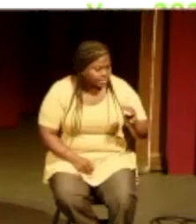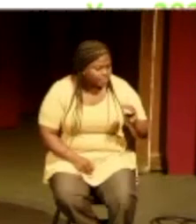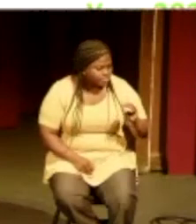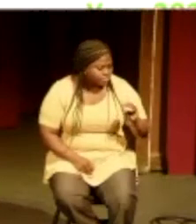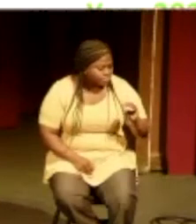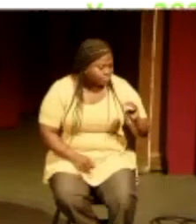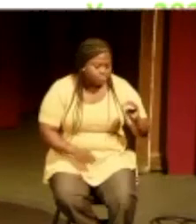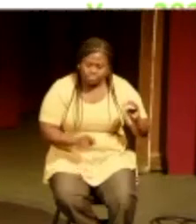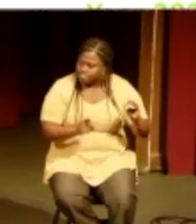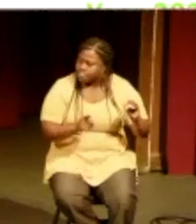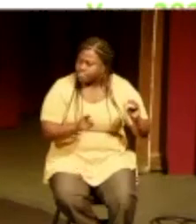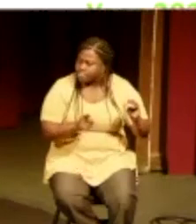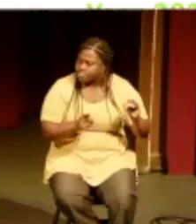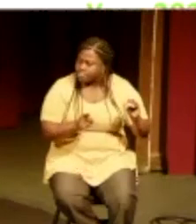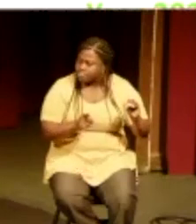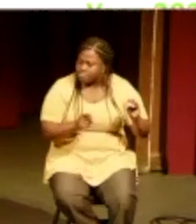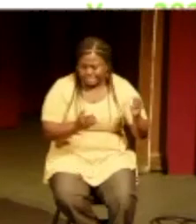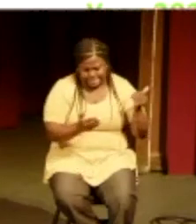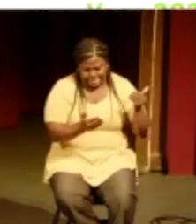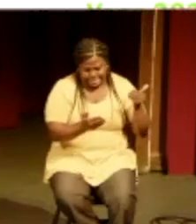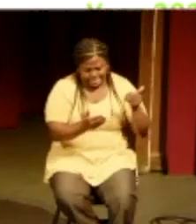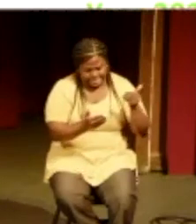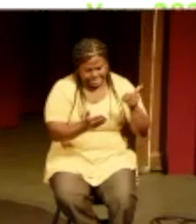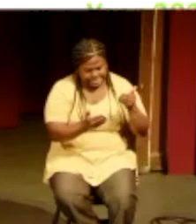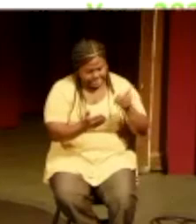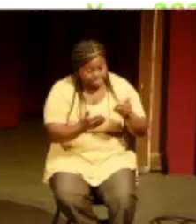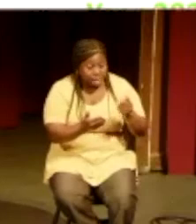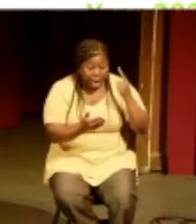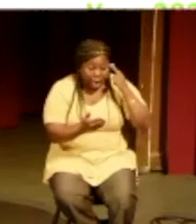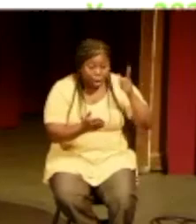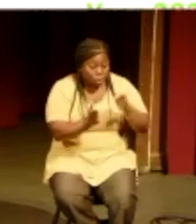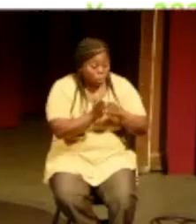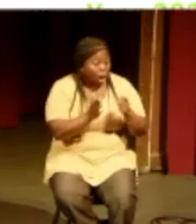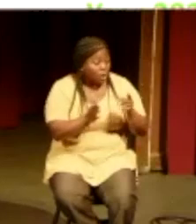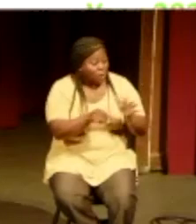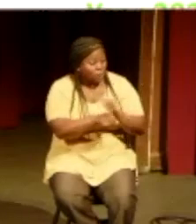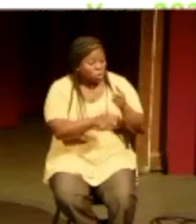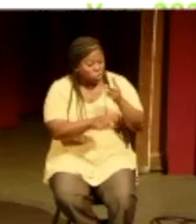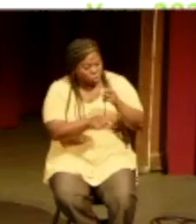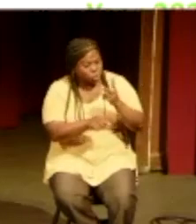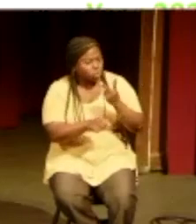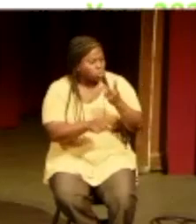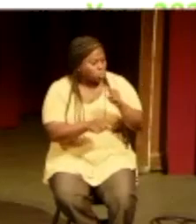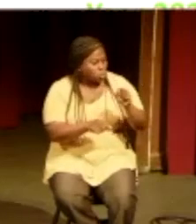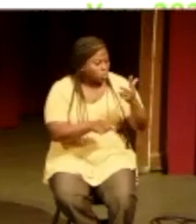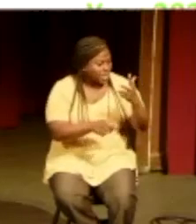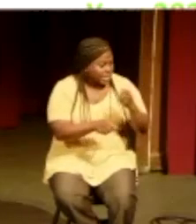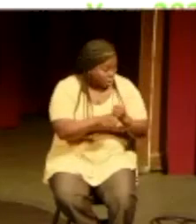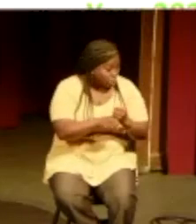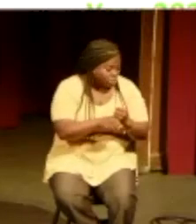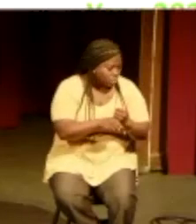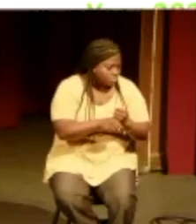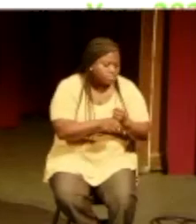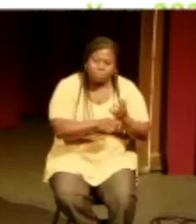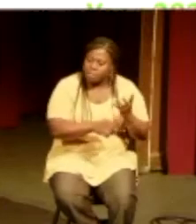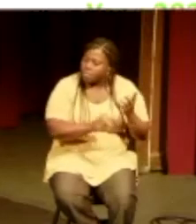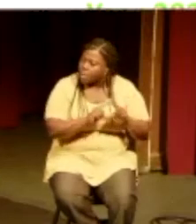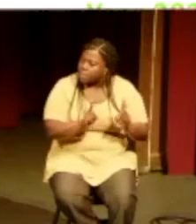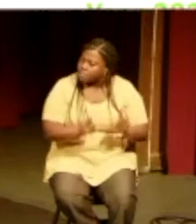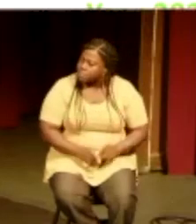I thought it would take a full 2 or 3 years, and that's what the state is kind of forecasting, 2 or 3 years to come out of this. College of the